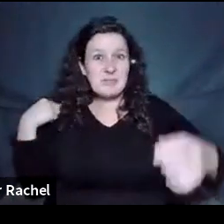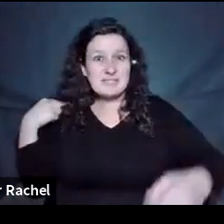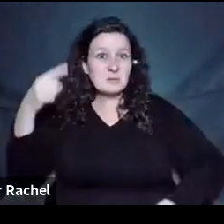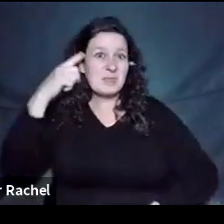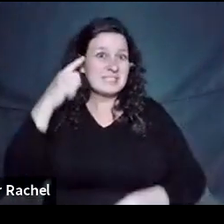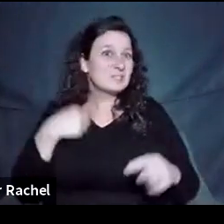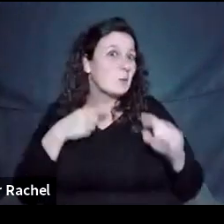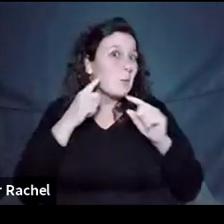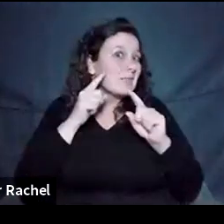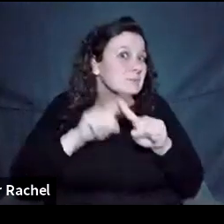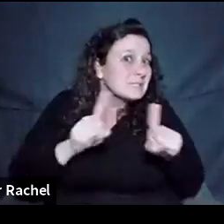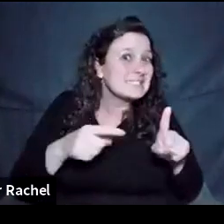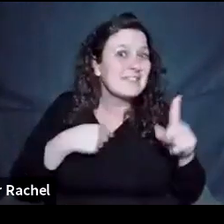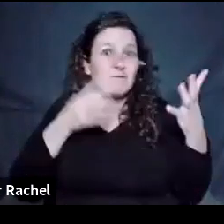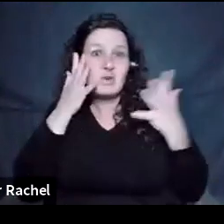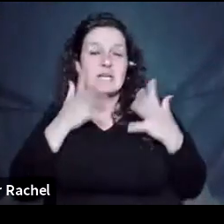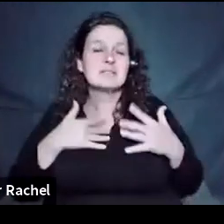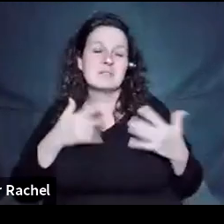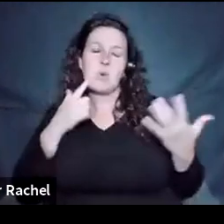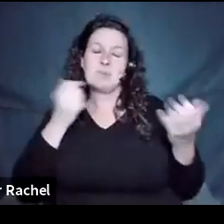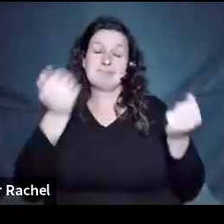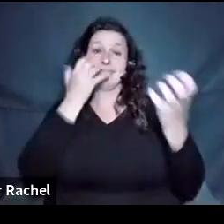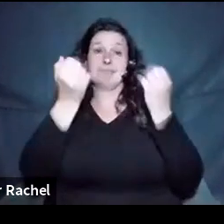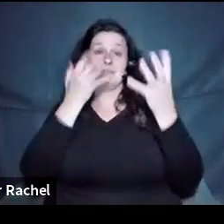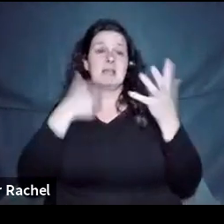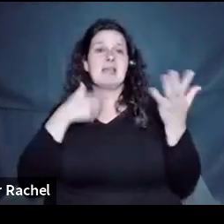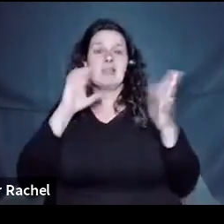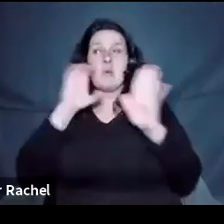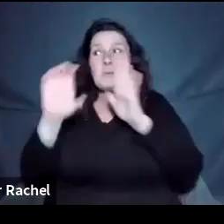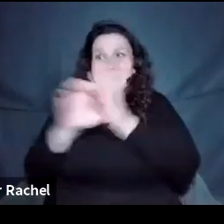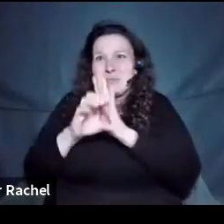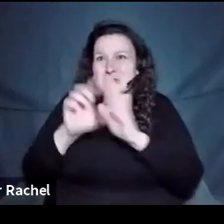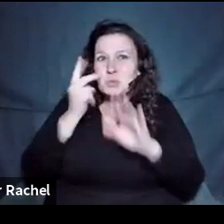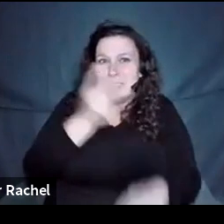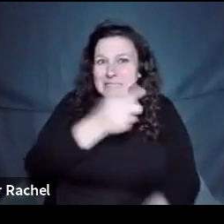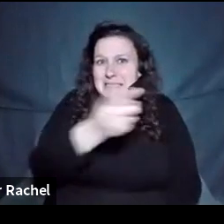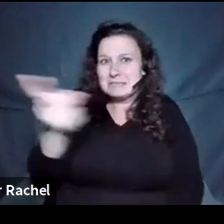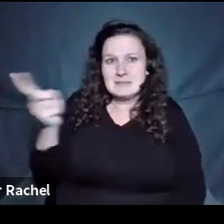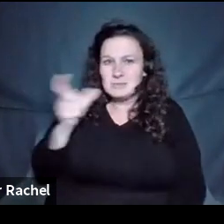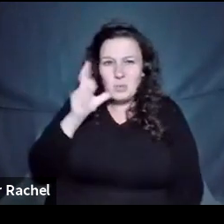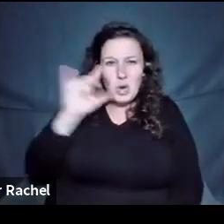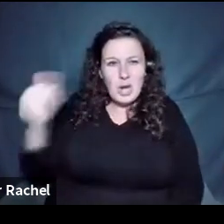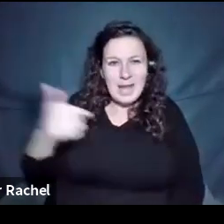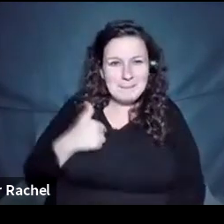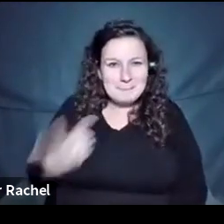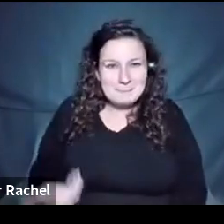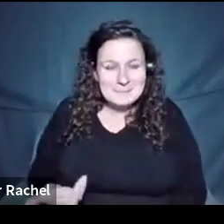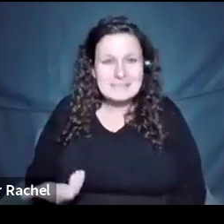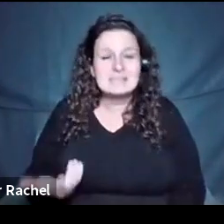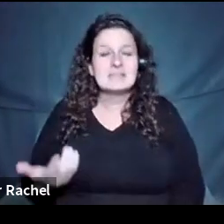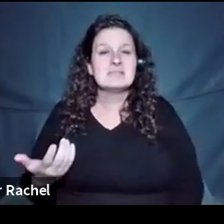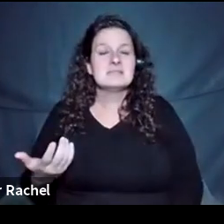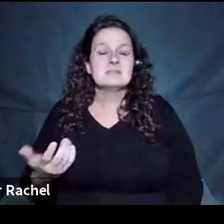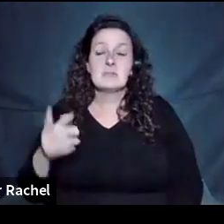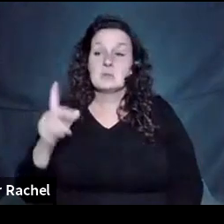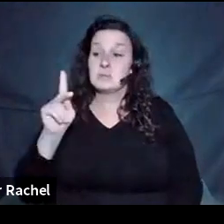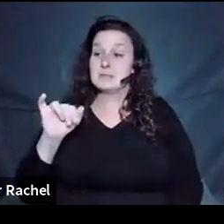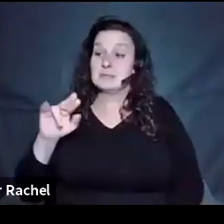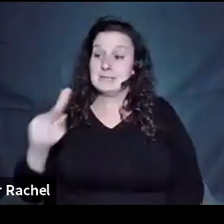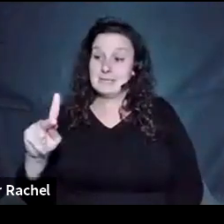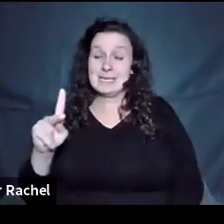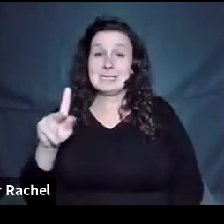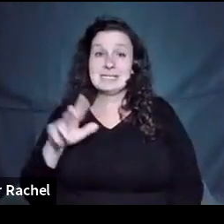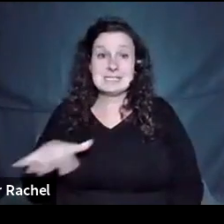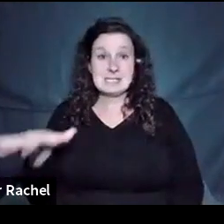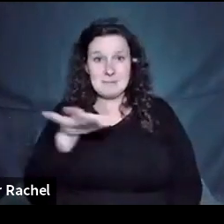We're bombarded with images that don't look like any of us. So being in a kink space really helped me learn to